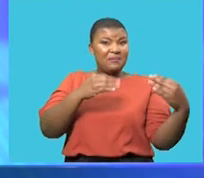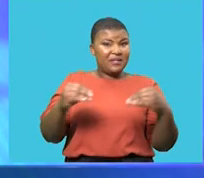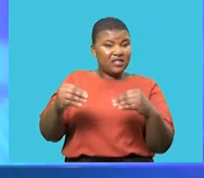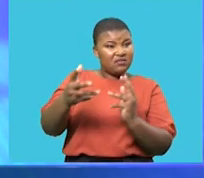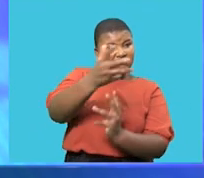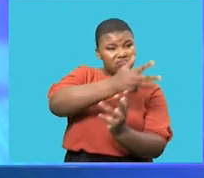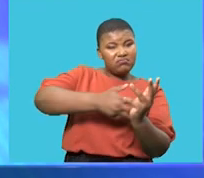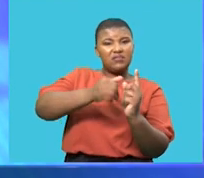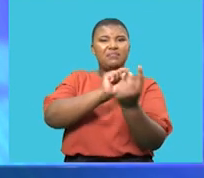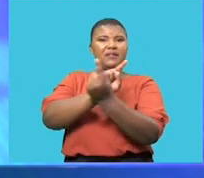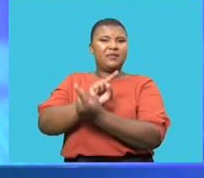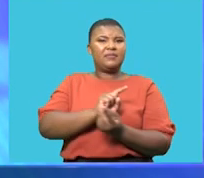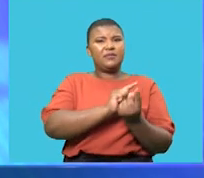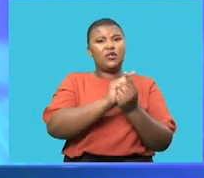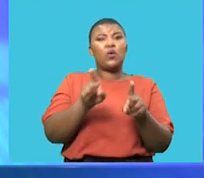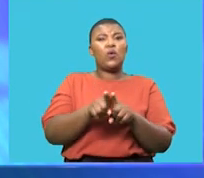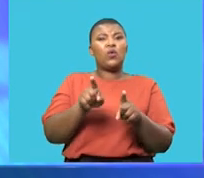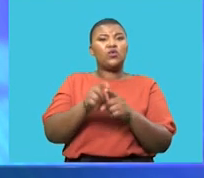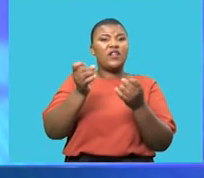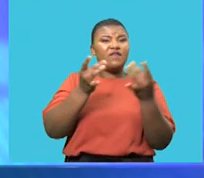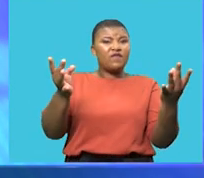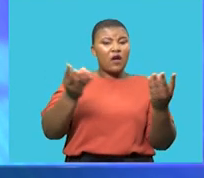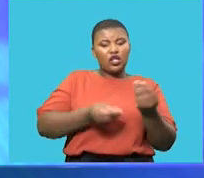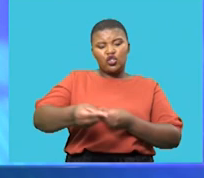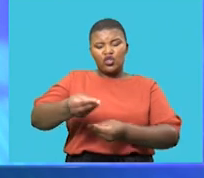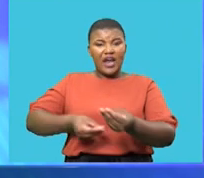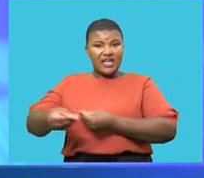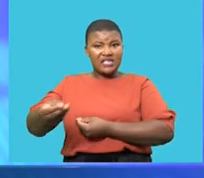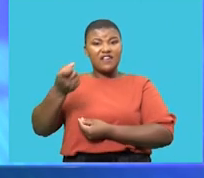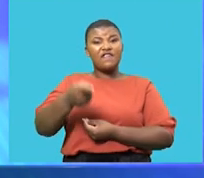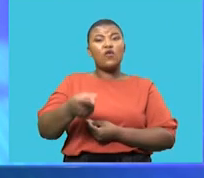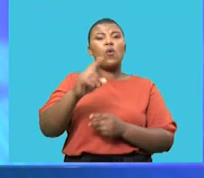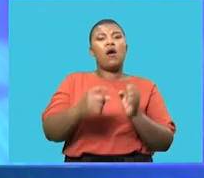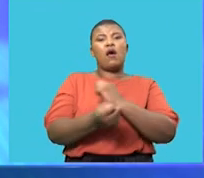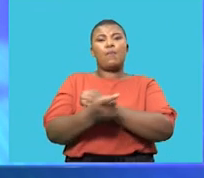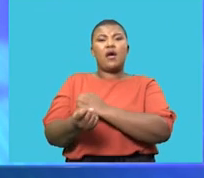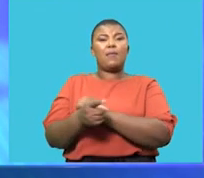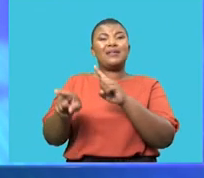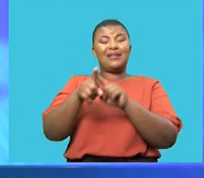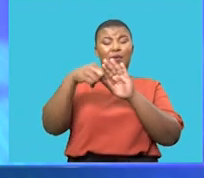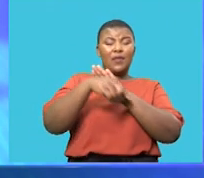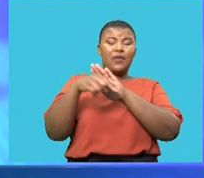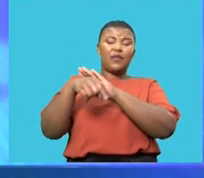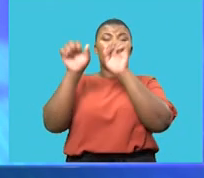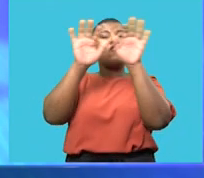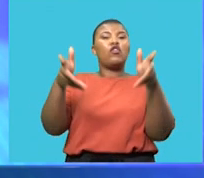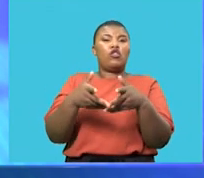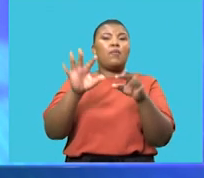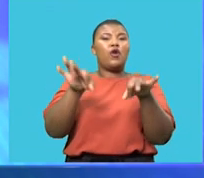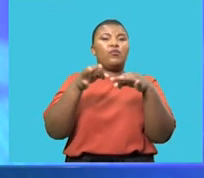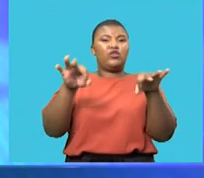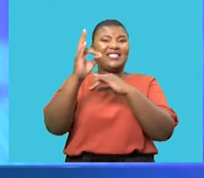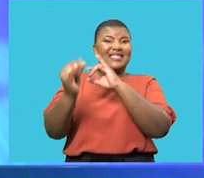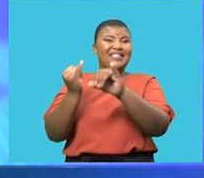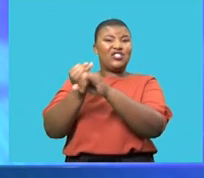for participants, and inform delegates, traders, and the public about the multifaceted and dynamic nature of the global music industry. Now,